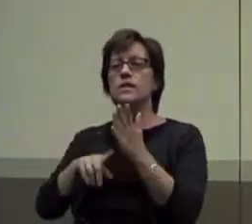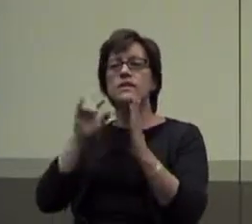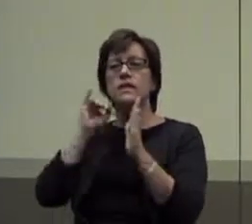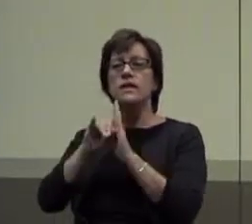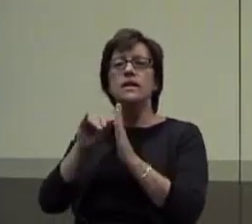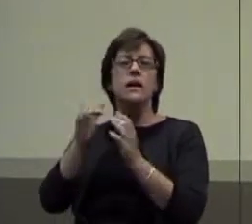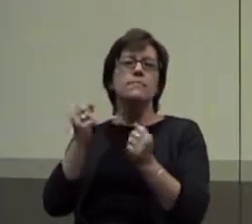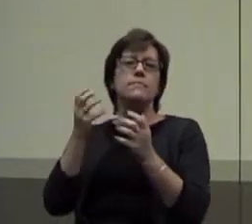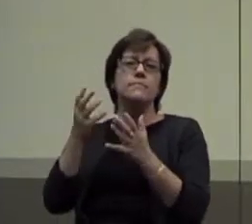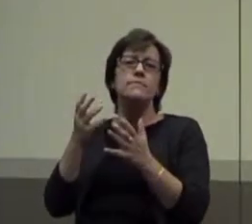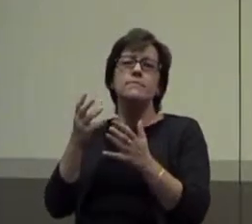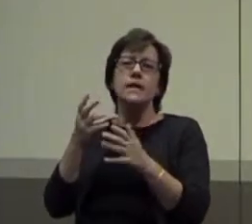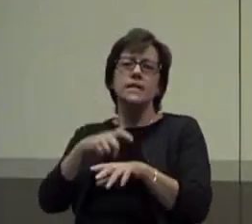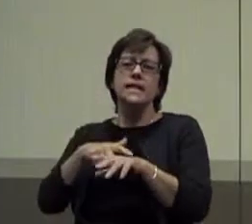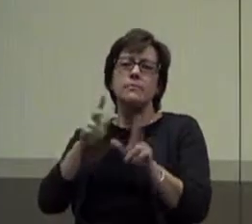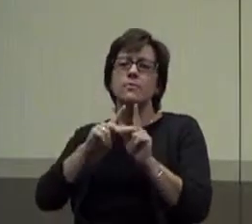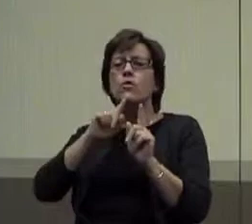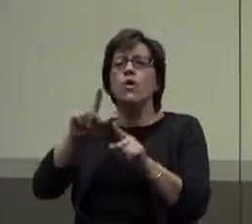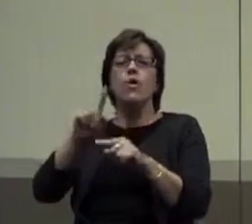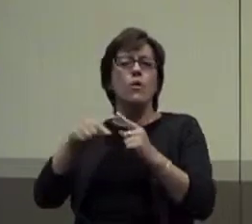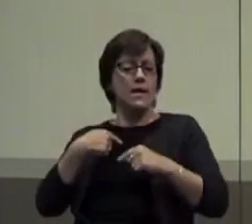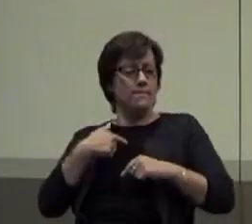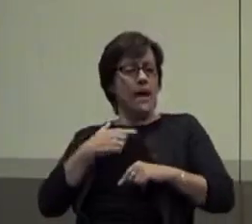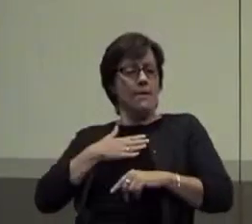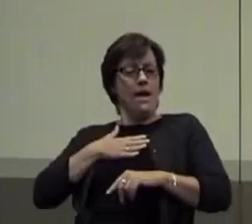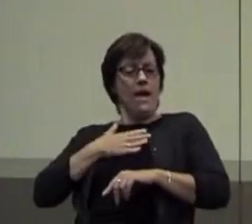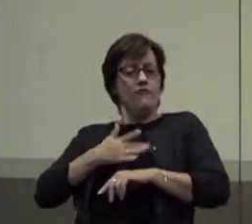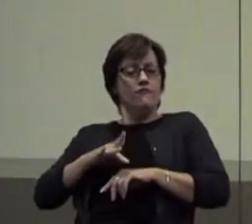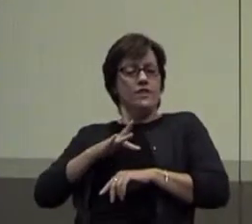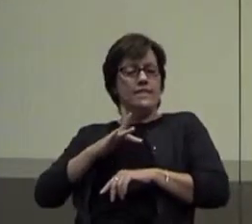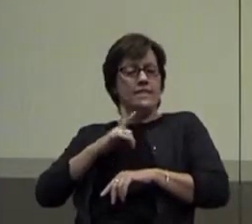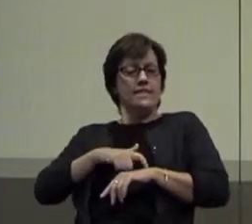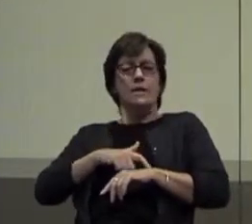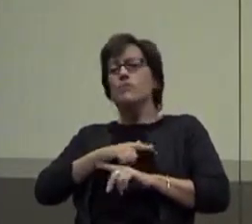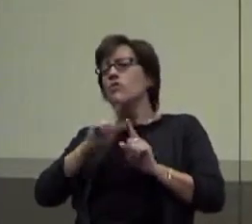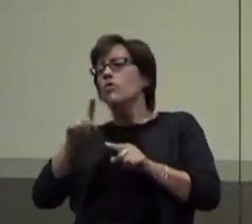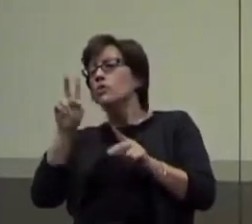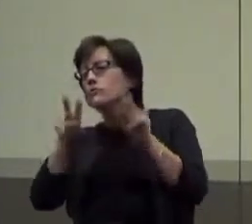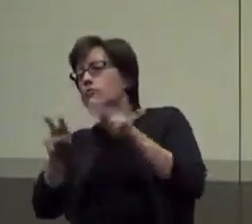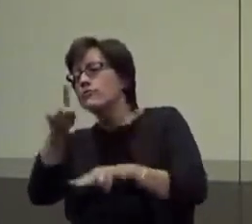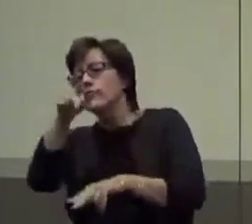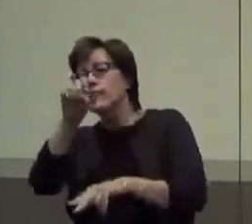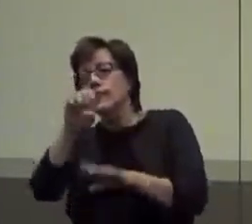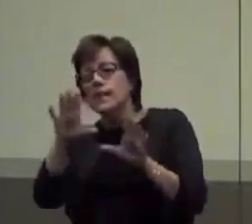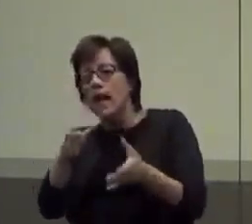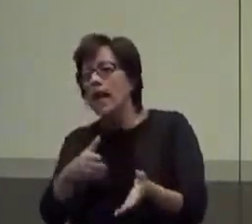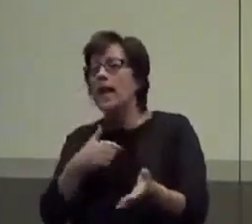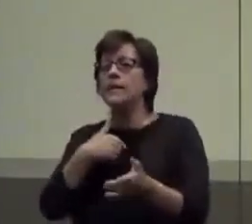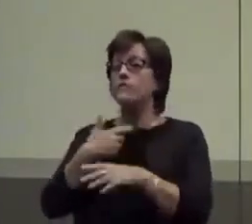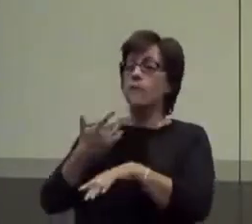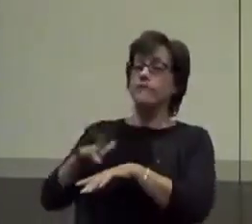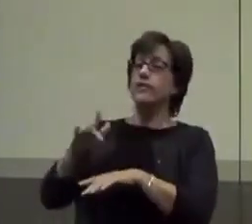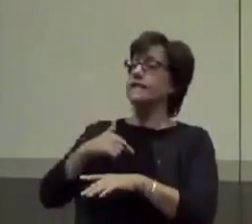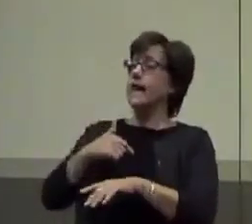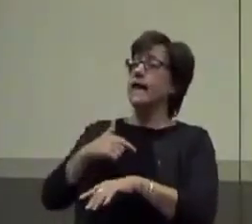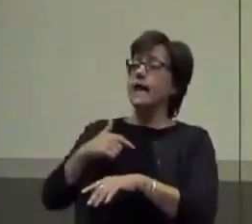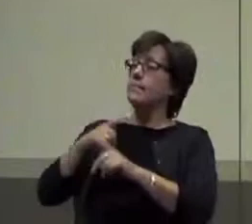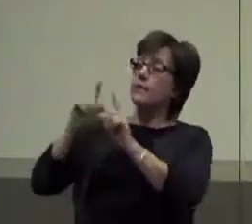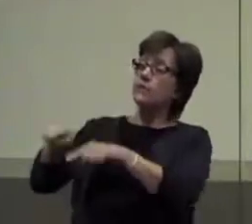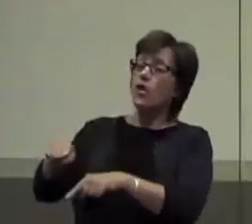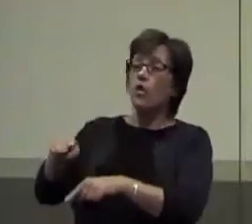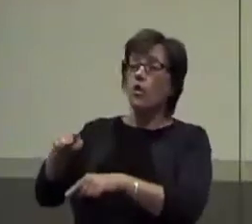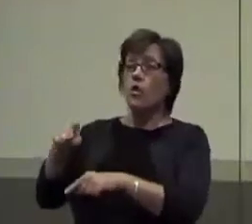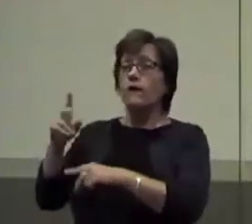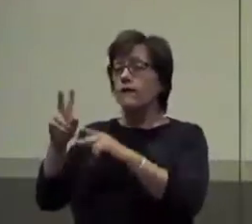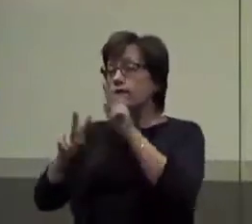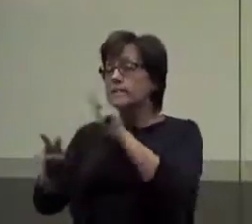when they're free, and they go and observe during the PE class or the math class, and they say, well, there's no problem behaviors.